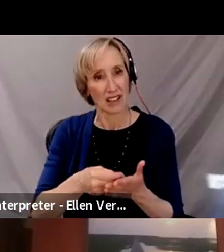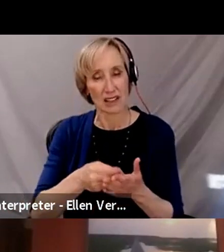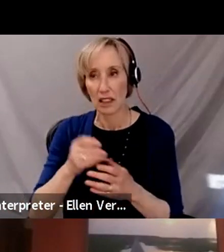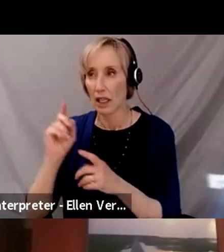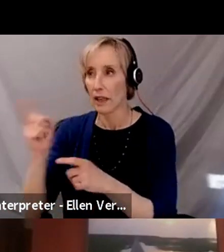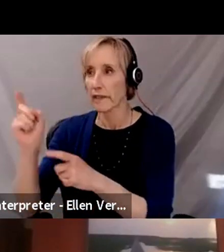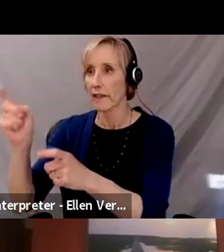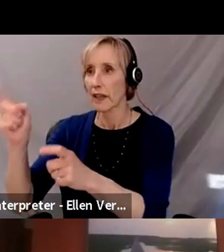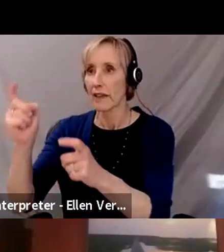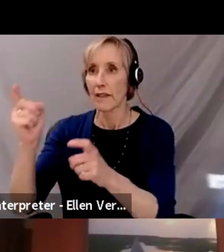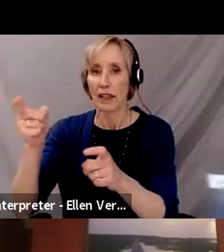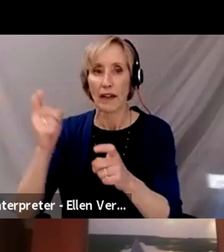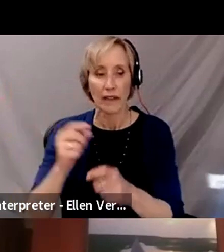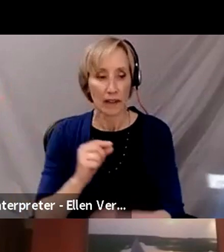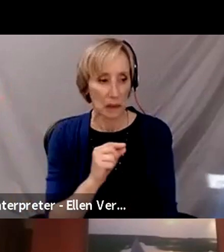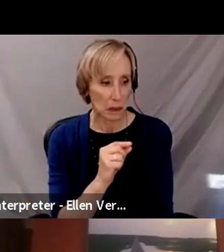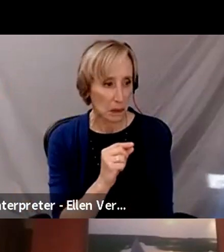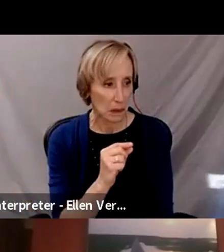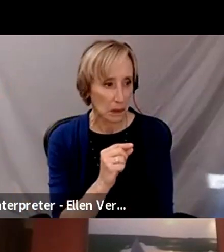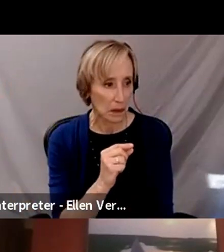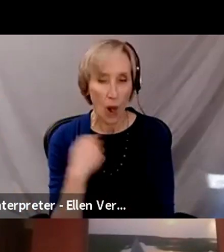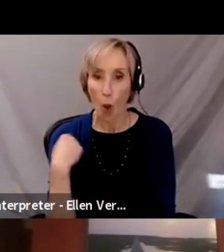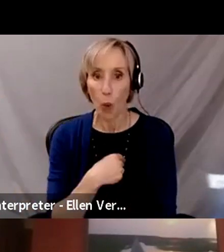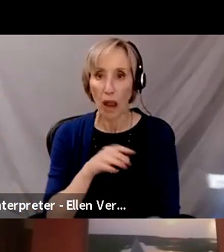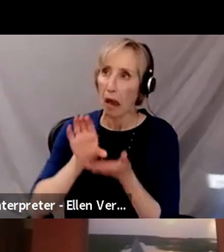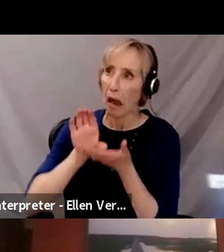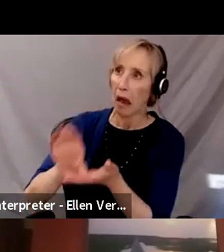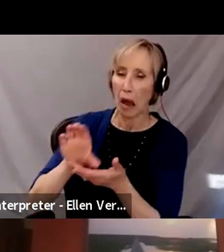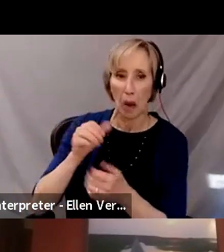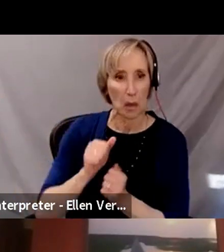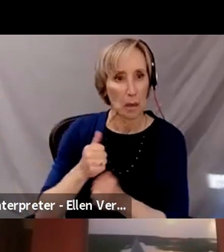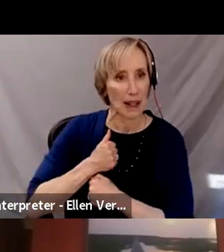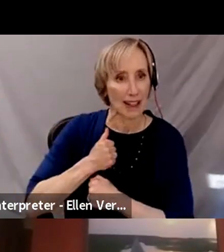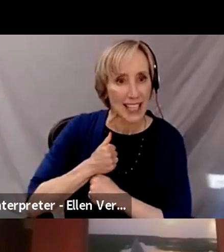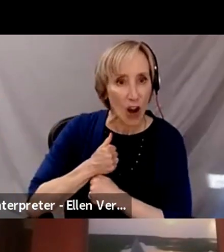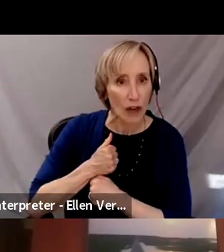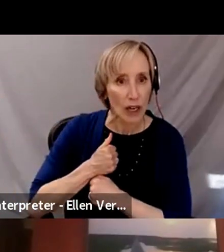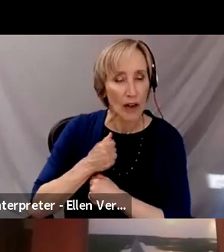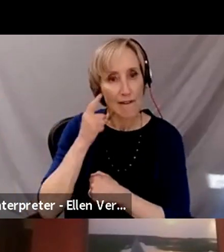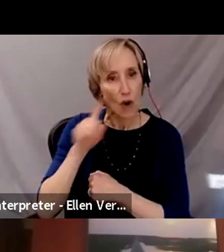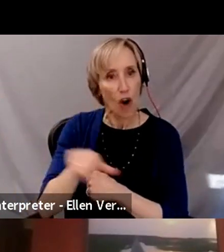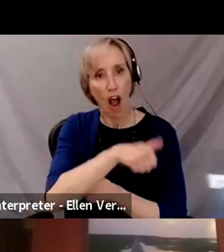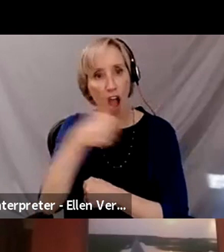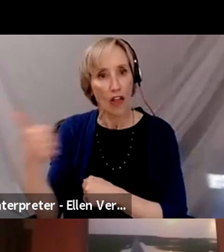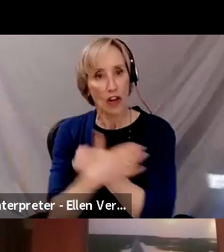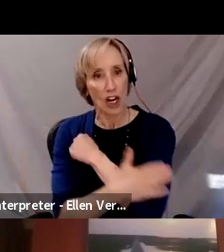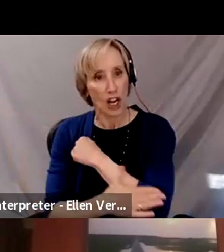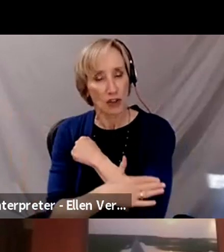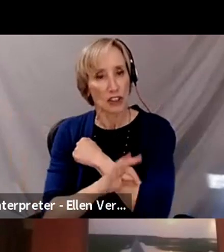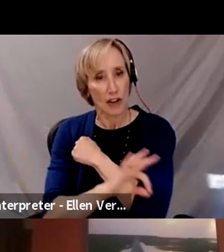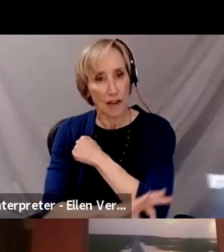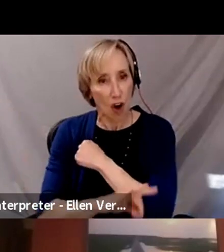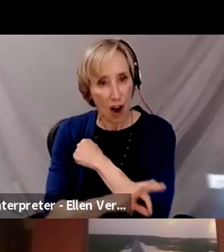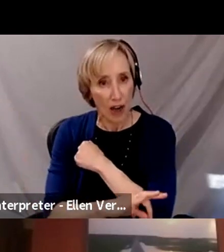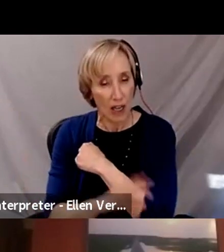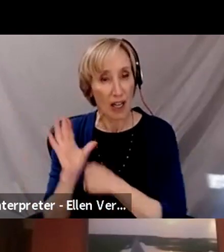we spend on foreign intervention with our military while people in our streets are homeless, while transgender